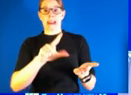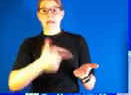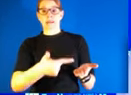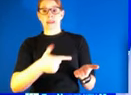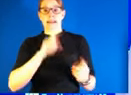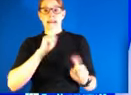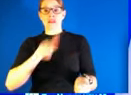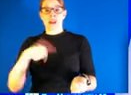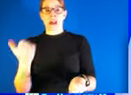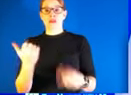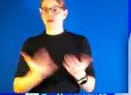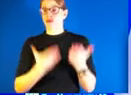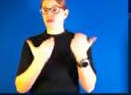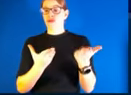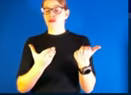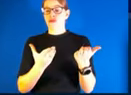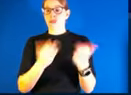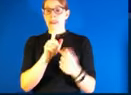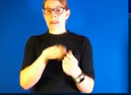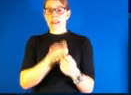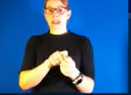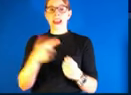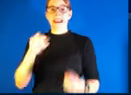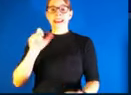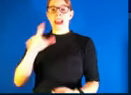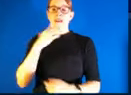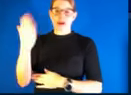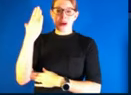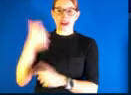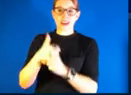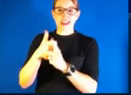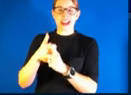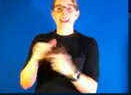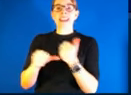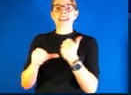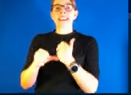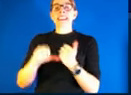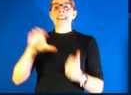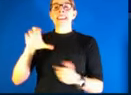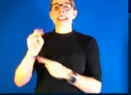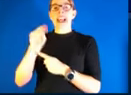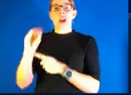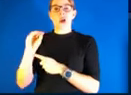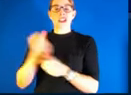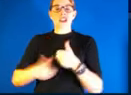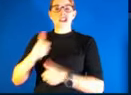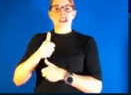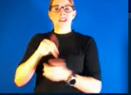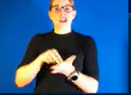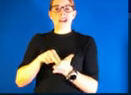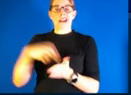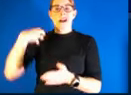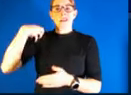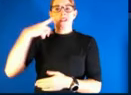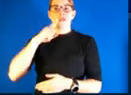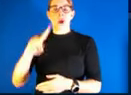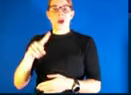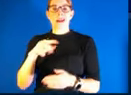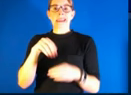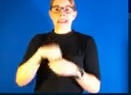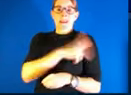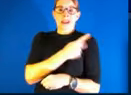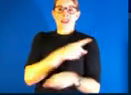and bring up any of those other specifics. Gail, good morning to you. She's the Assistant Chief Nursing Officer for inpatient and emergency services here at the health system.